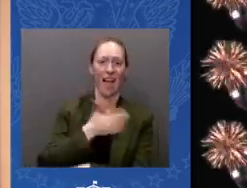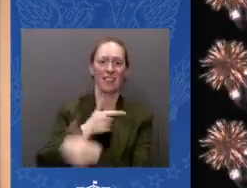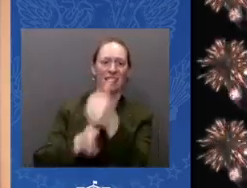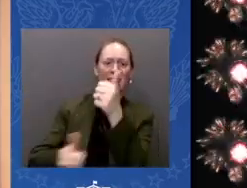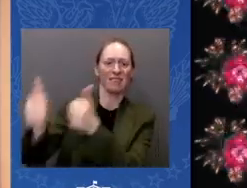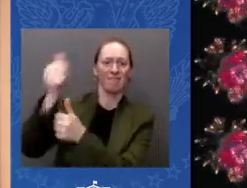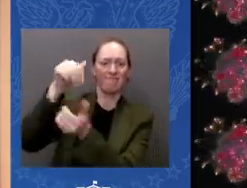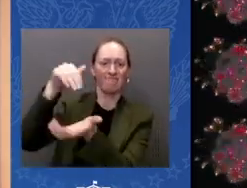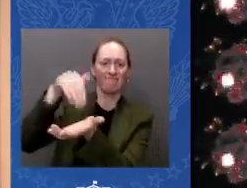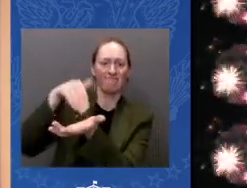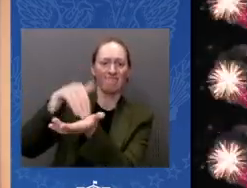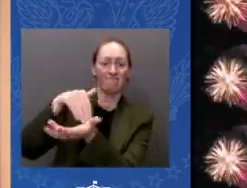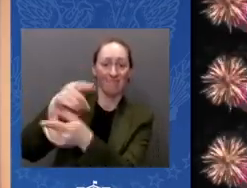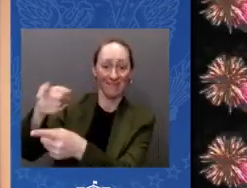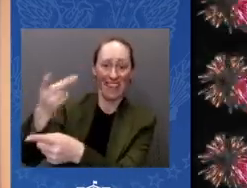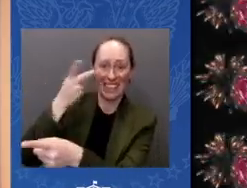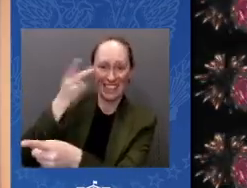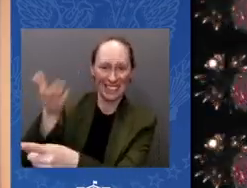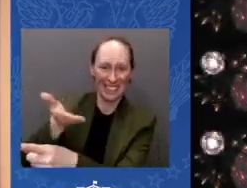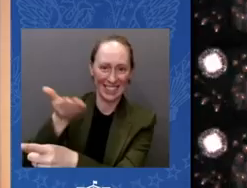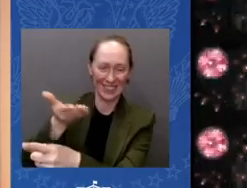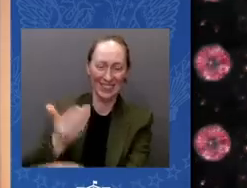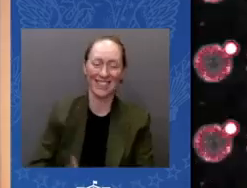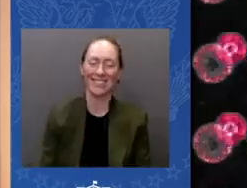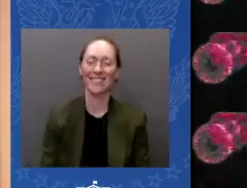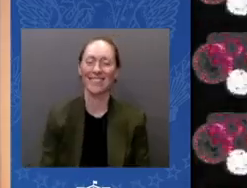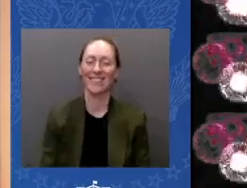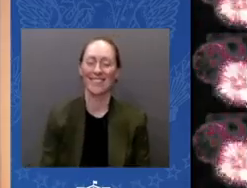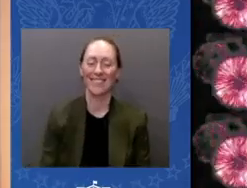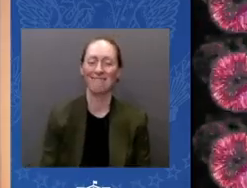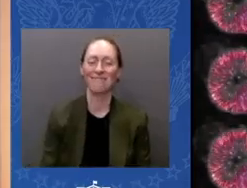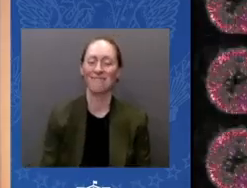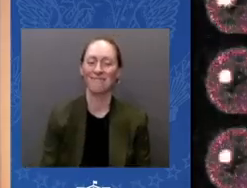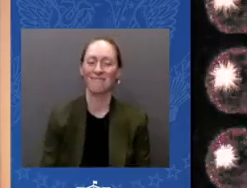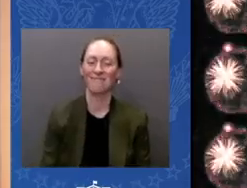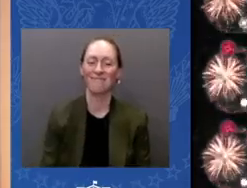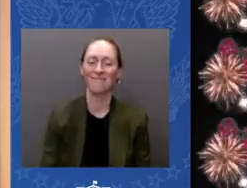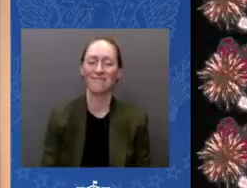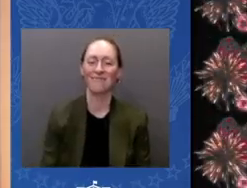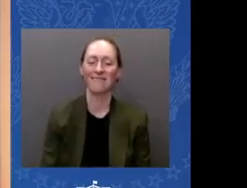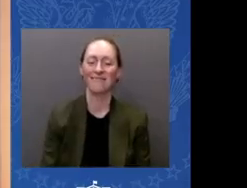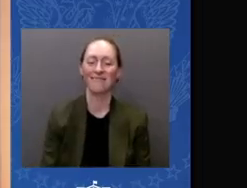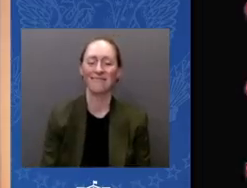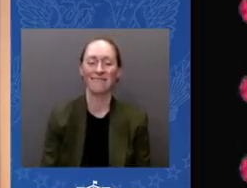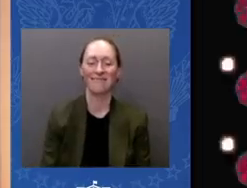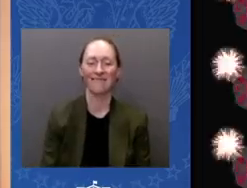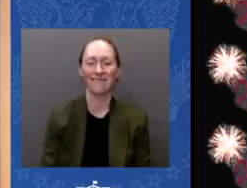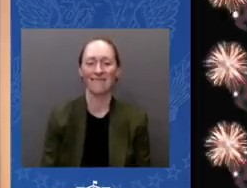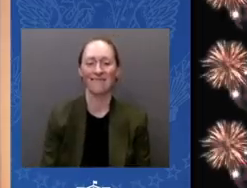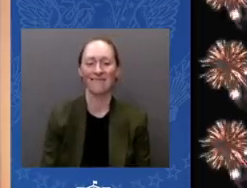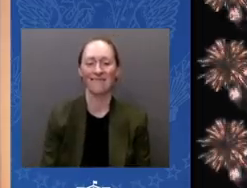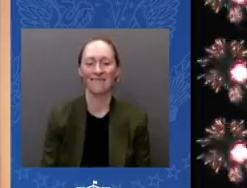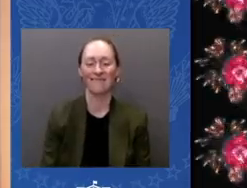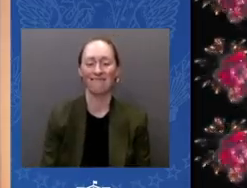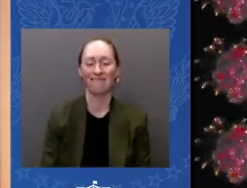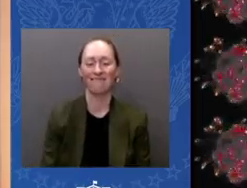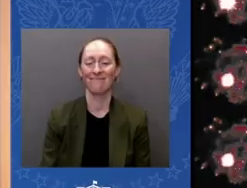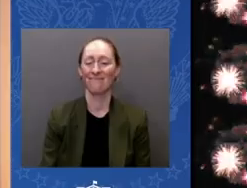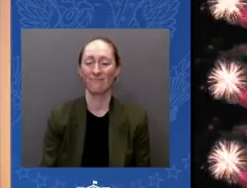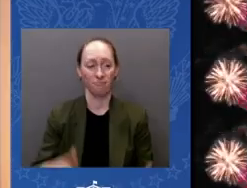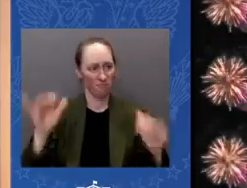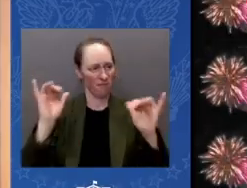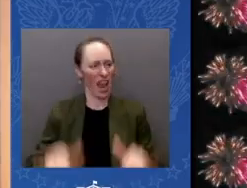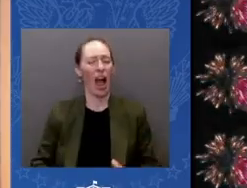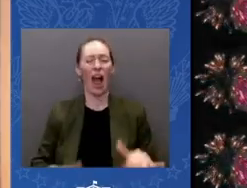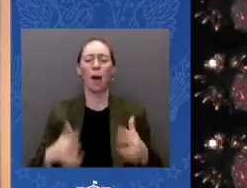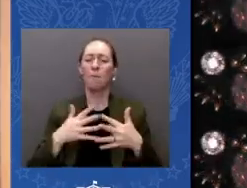And tell the ongoing story of America, a story that is firmly stamped in the Indian American and South Asian American experience. That's